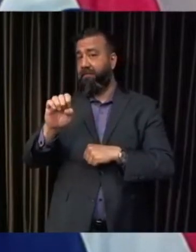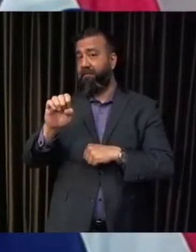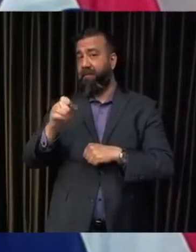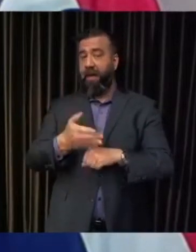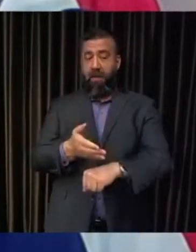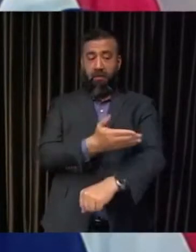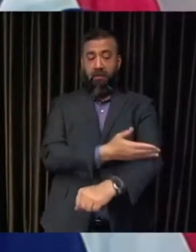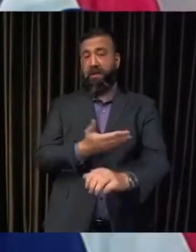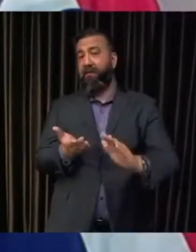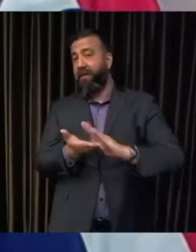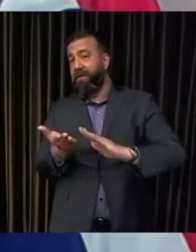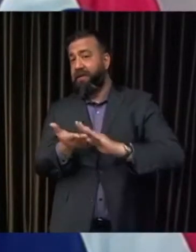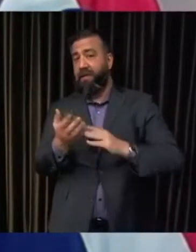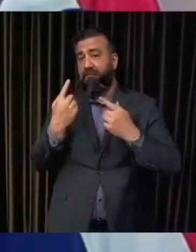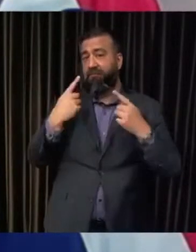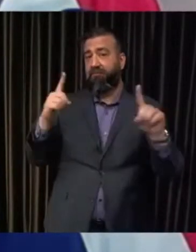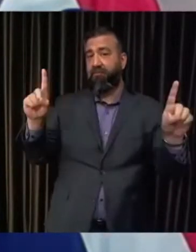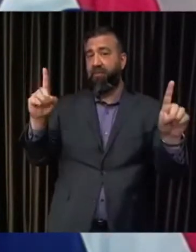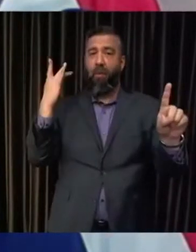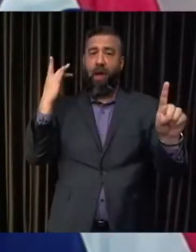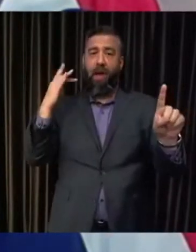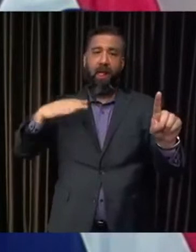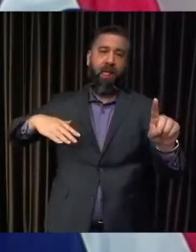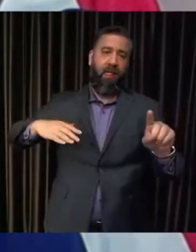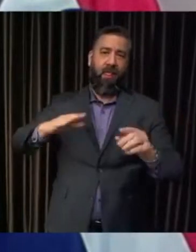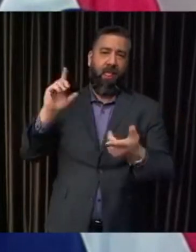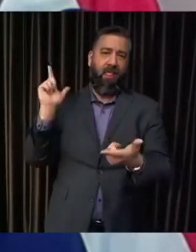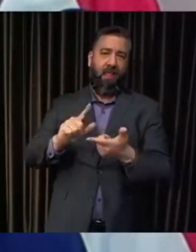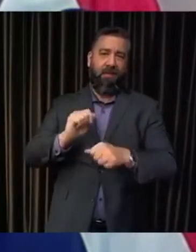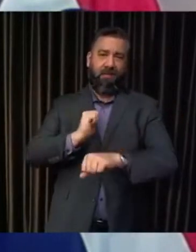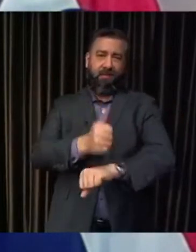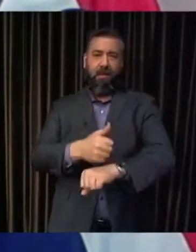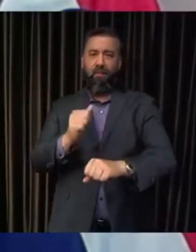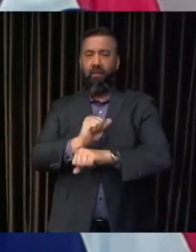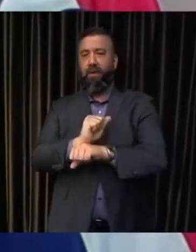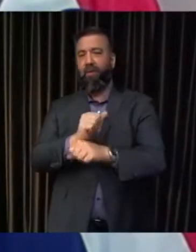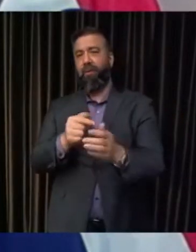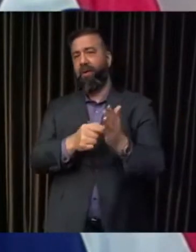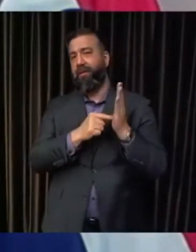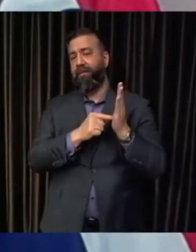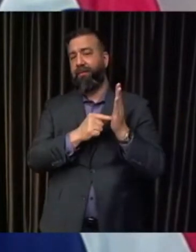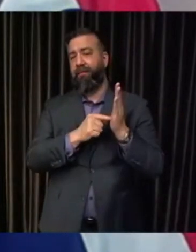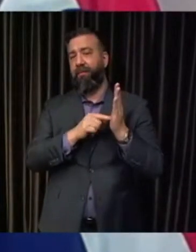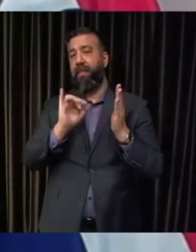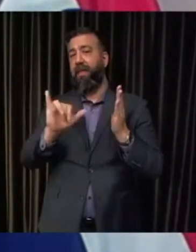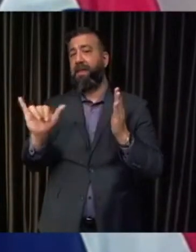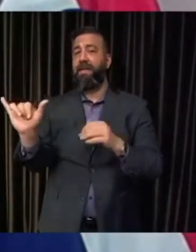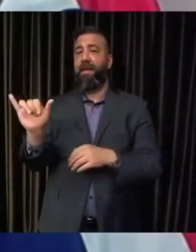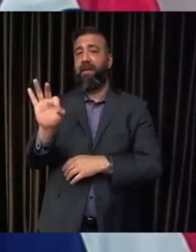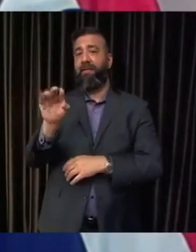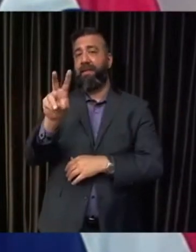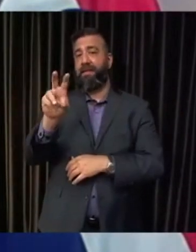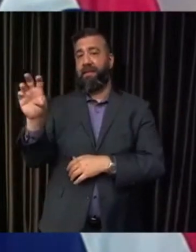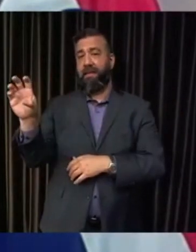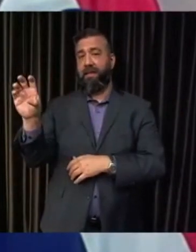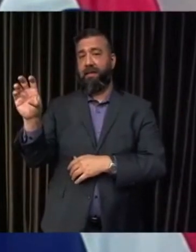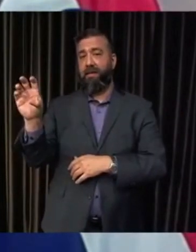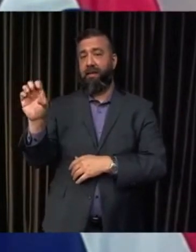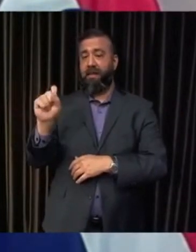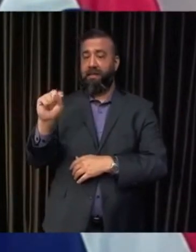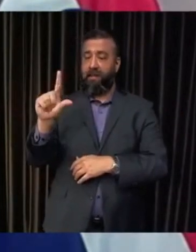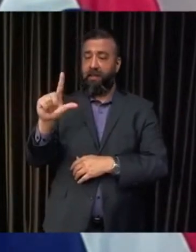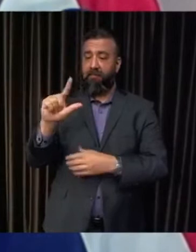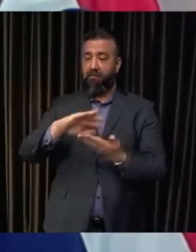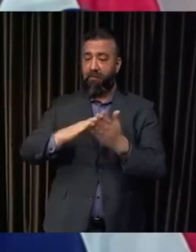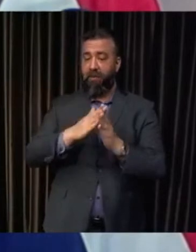efficiency because less setup work is required between events. And that's the case at Florissant Valley campus of the St. Louis Community